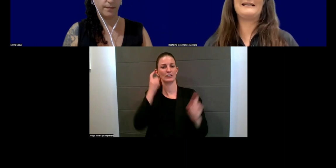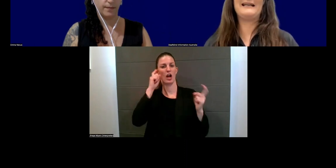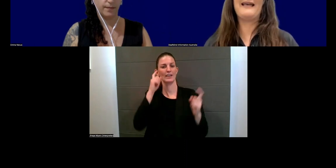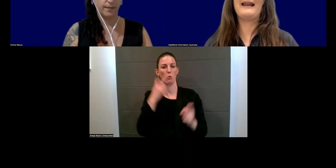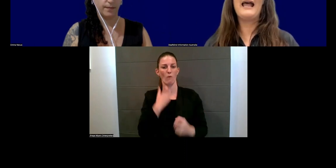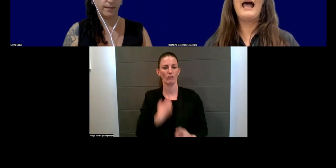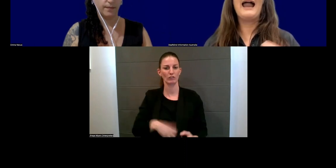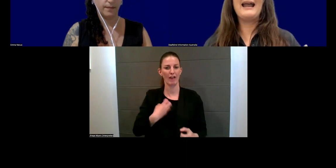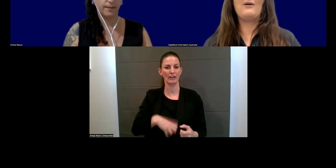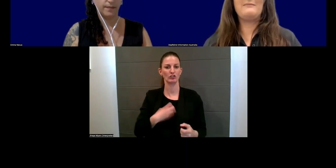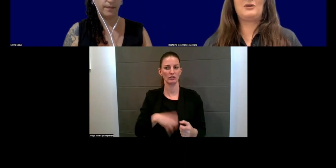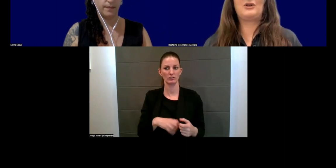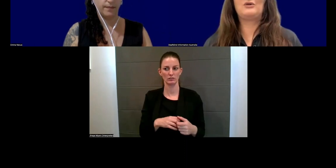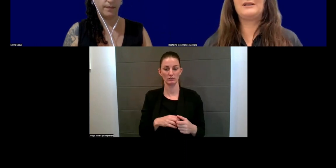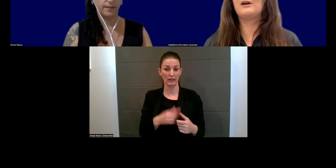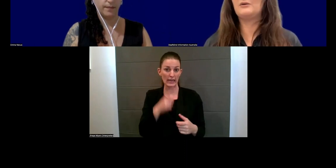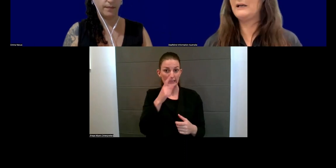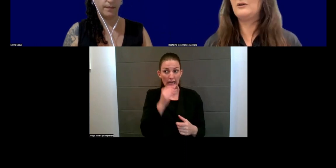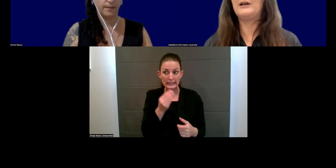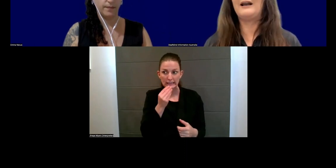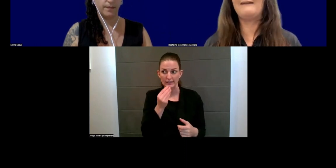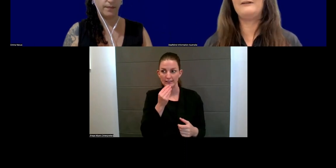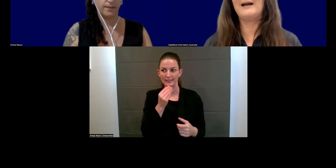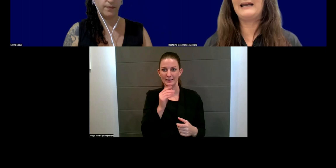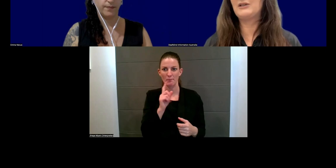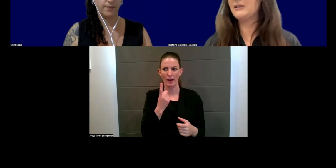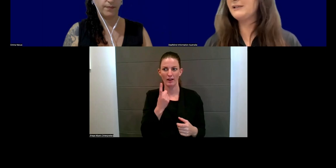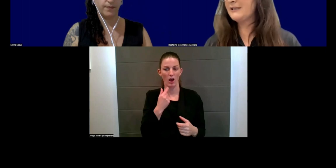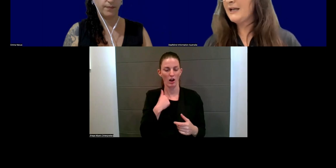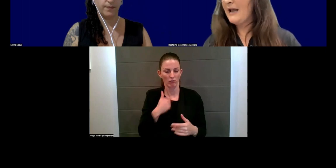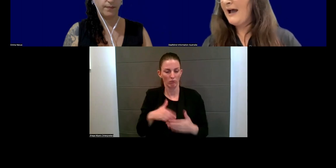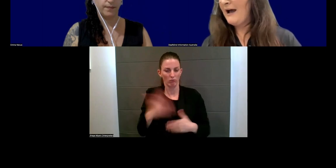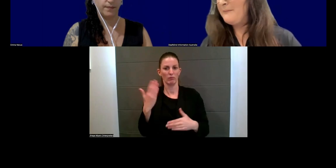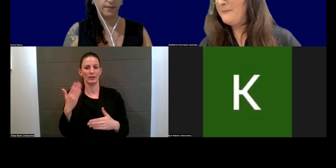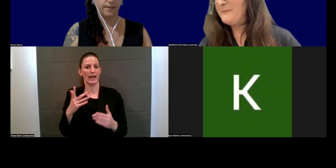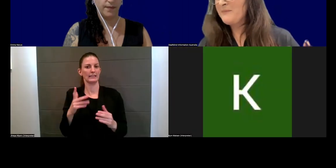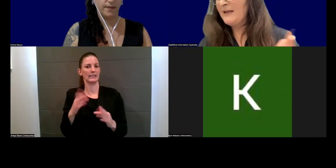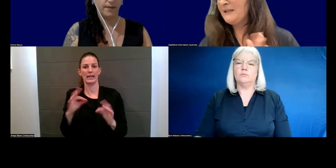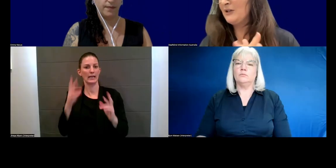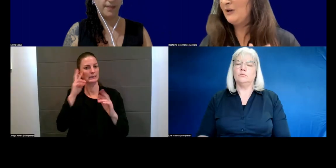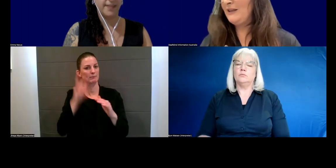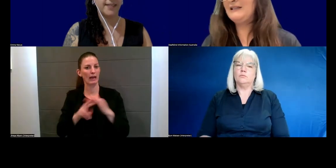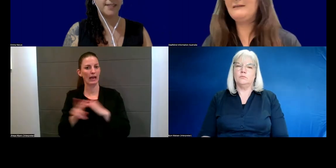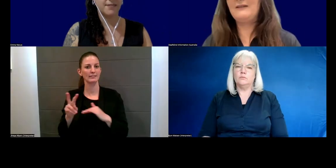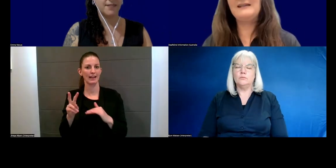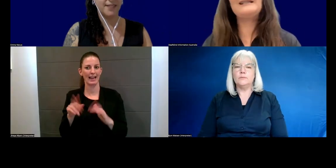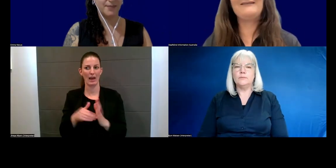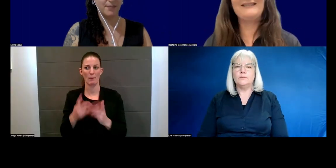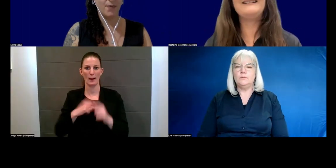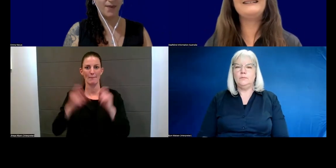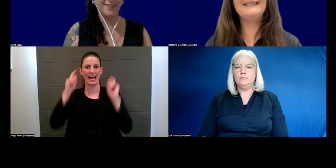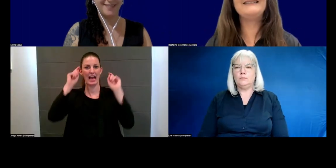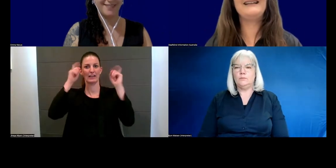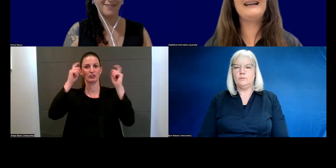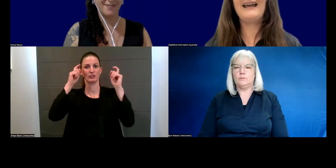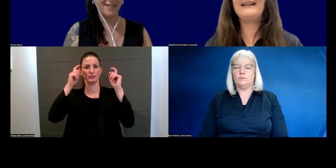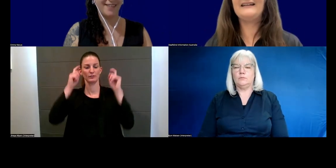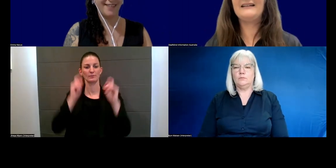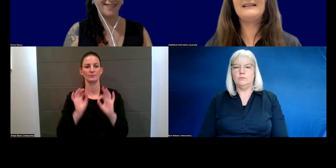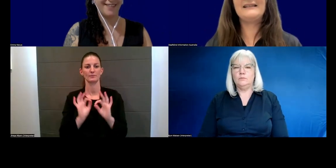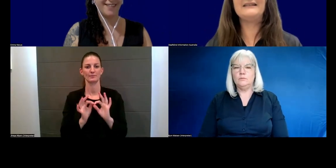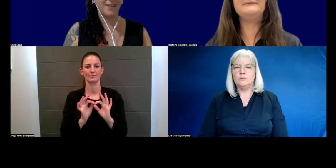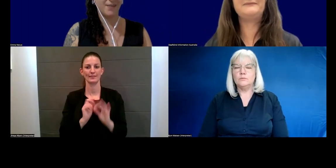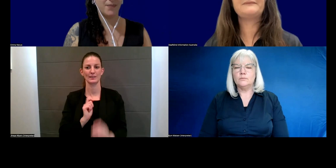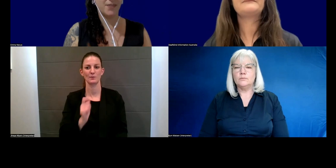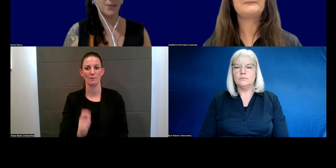wasn't expecting that and now I'm not sure what's going on and I feel anxious. So I think that's a really good point, yeah. Melanie,